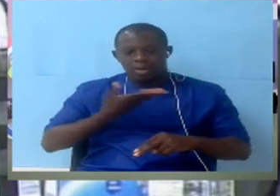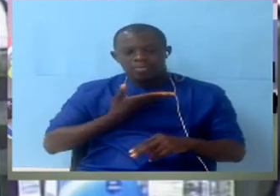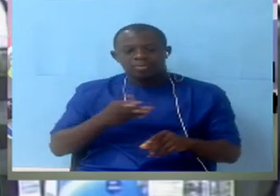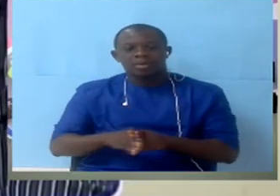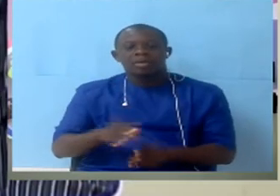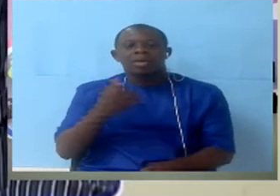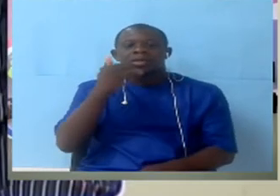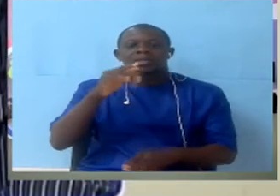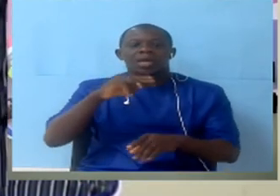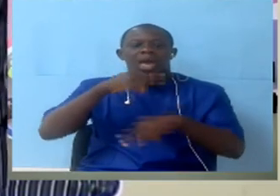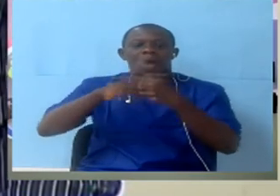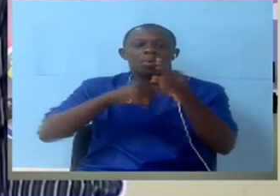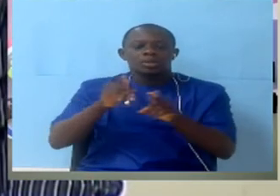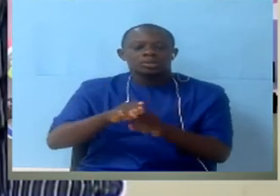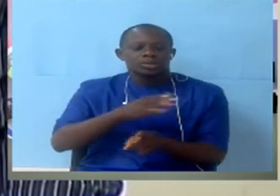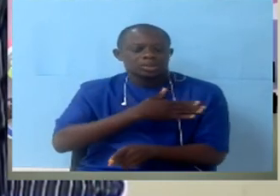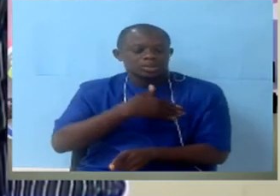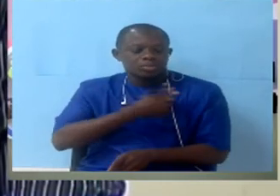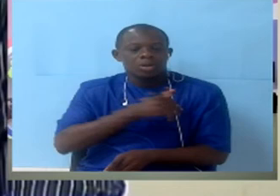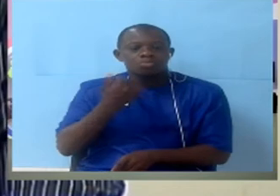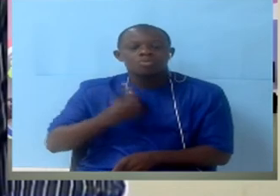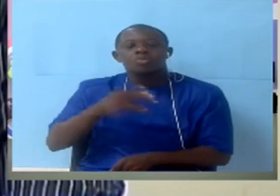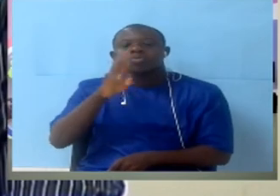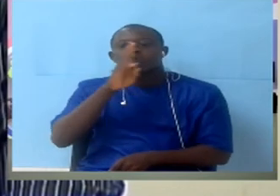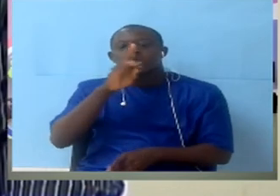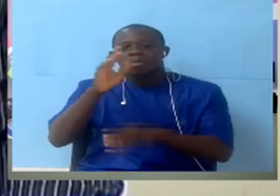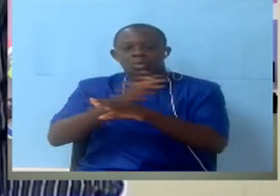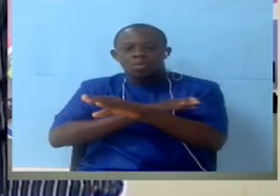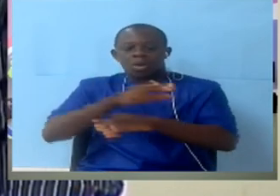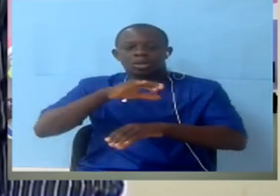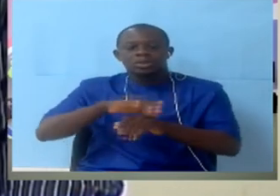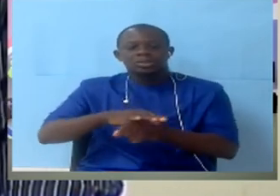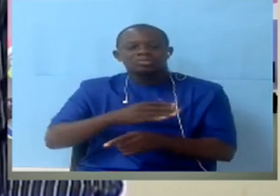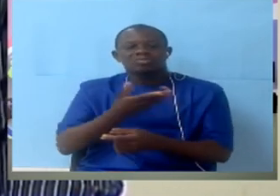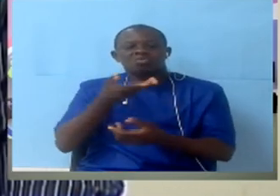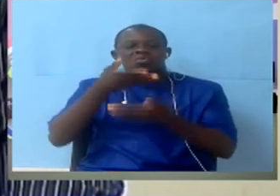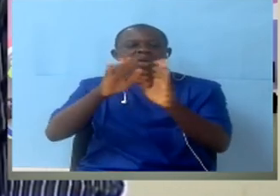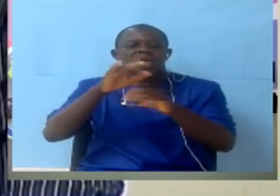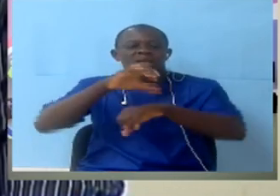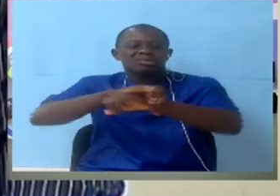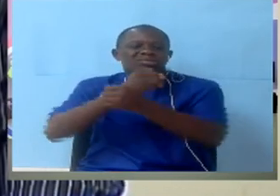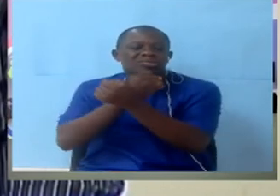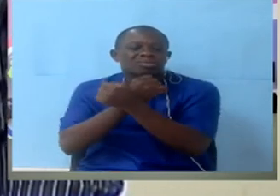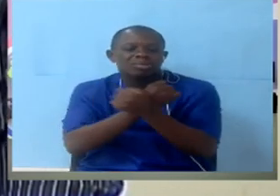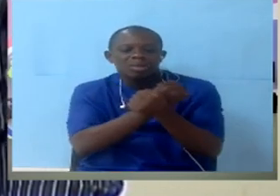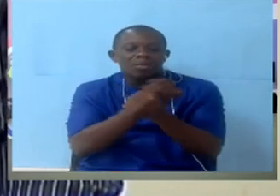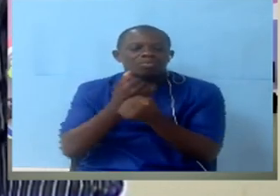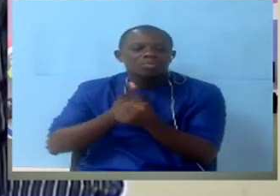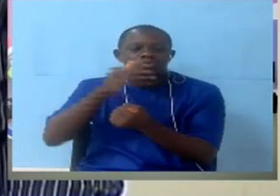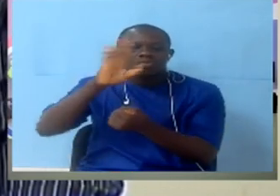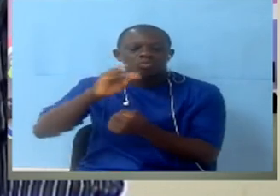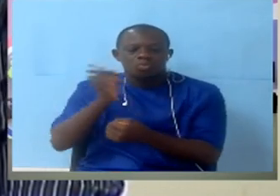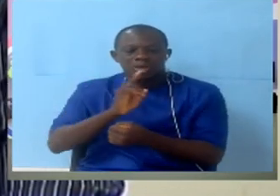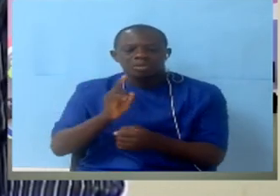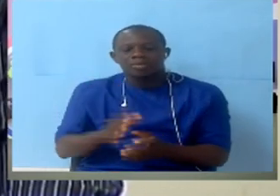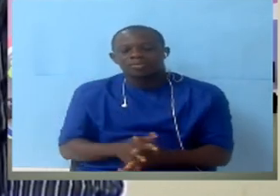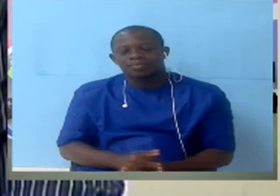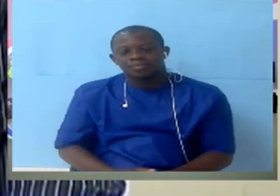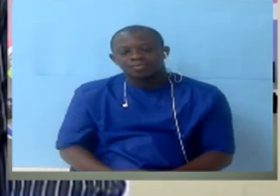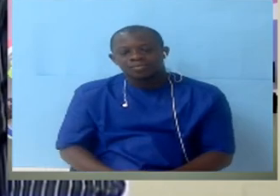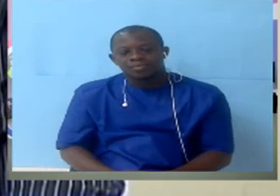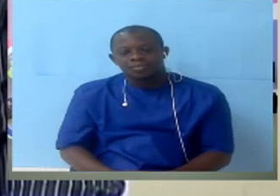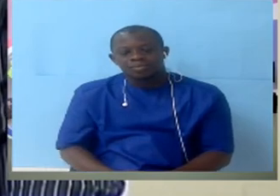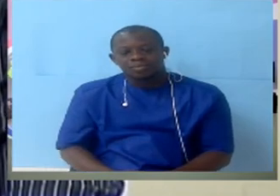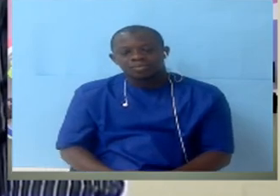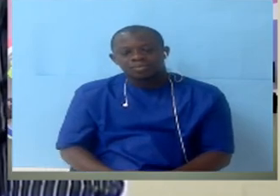about the treatment of the people who were arrested? Mola dung menu kam men murai ke narje ila maranya o ka kenya dile. Ena e mundia te